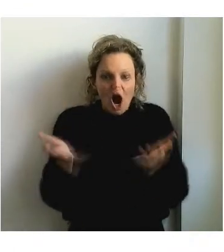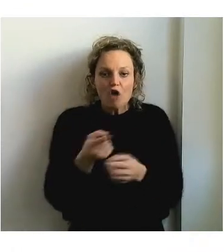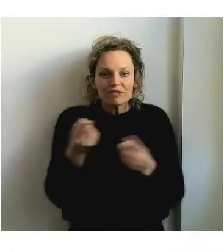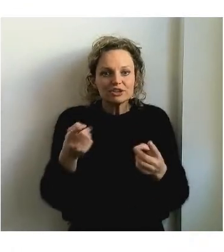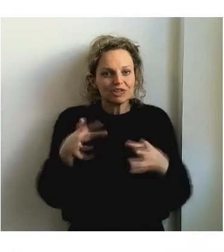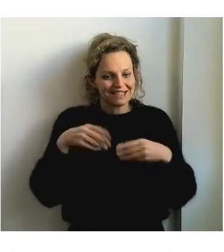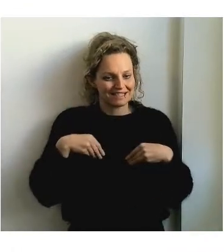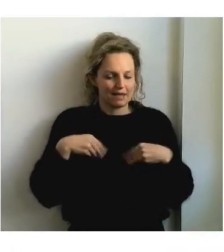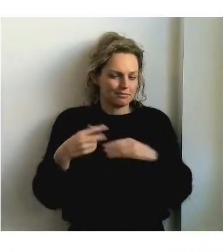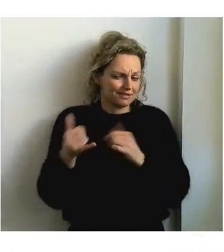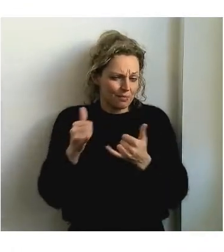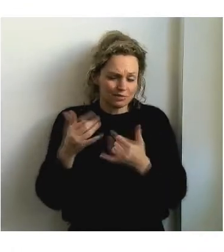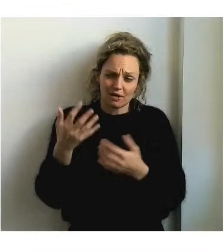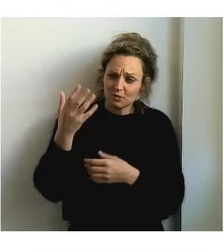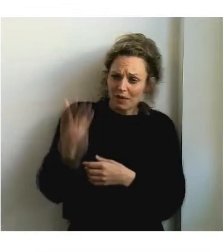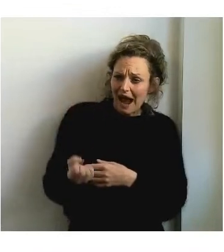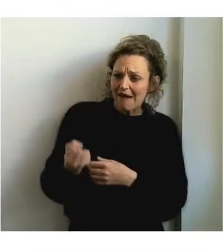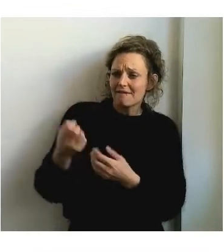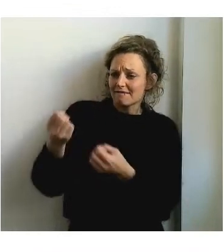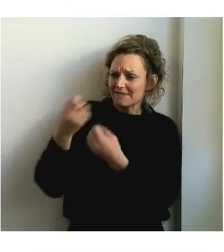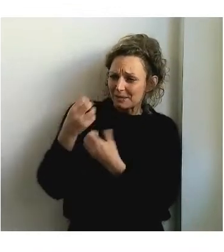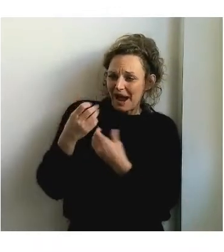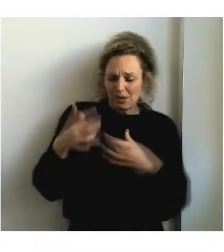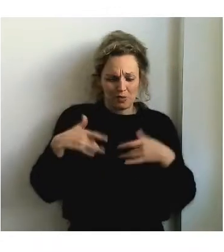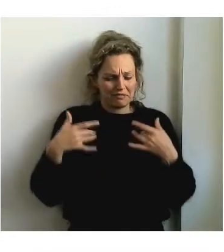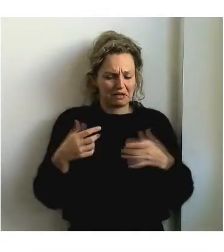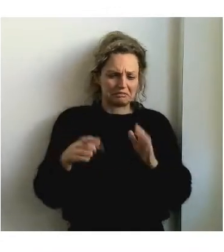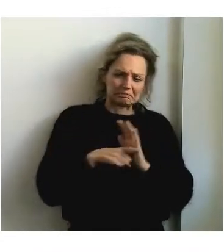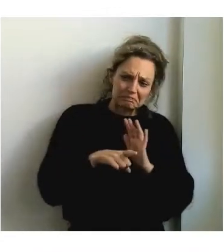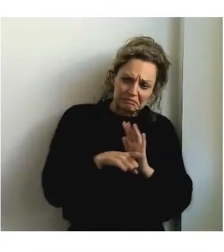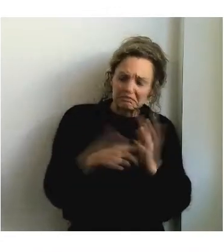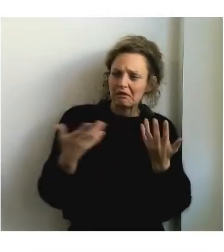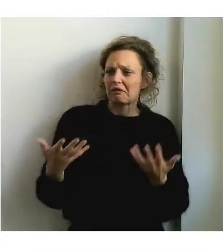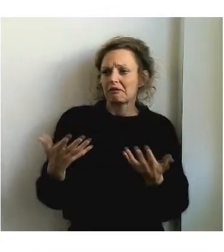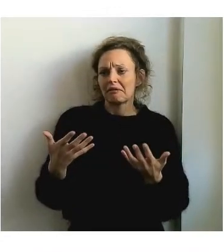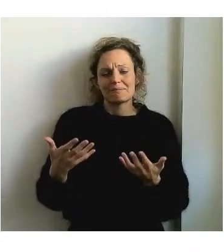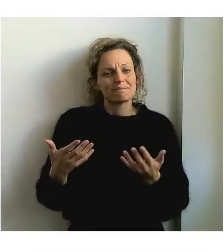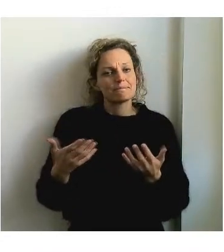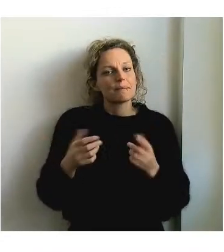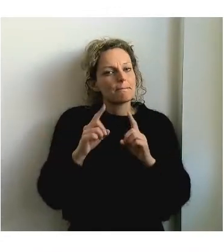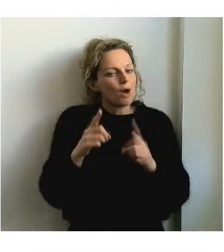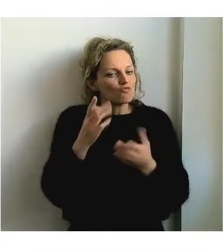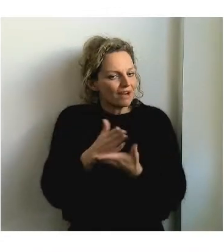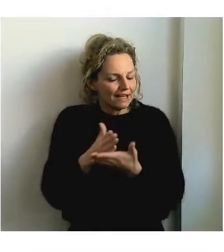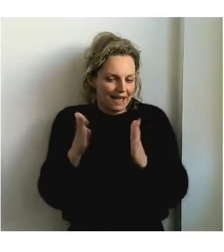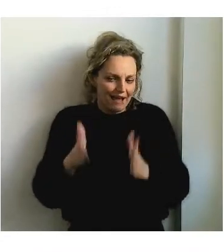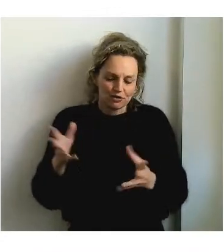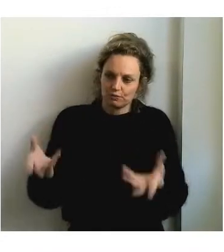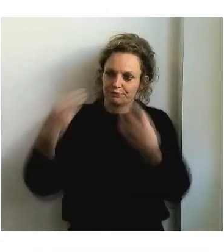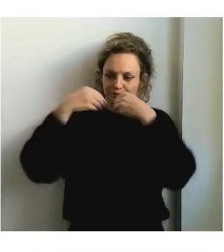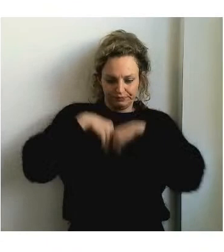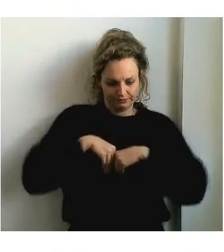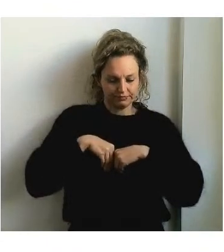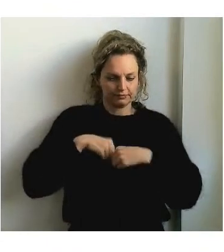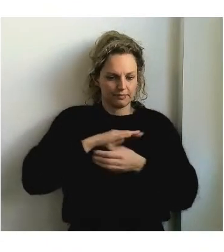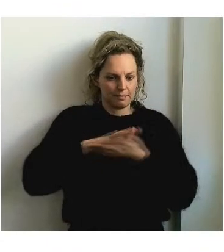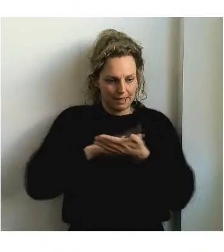want to hear, but you've got to take that on board and you've got to say, right, okay, well, this is a learning now. Yeah. We got